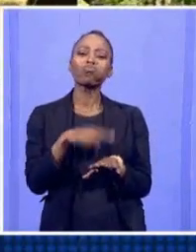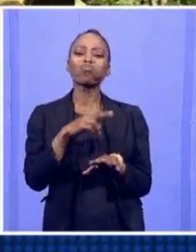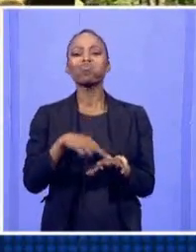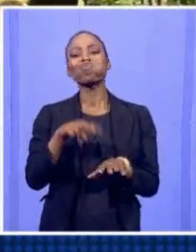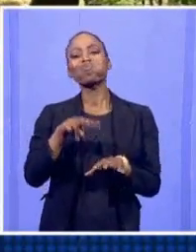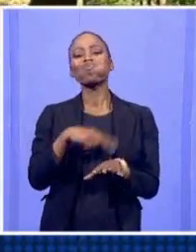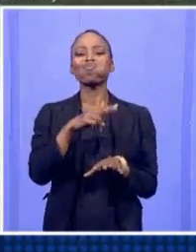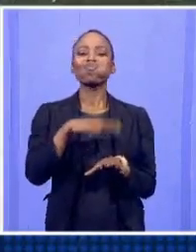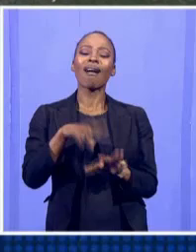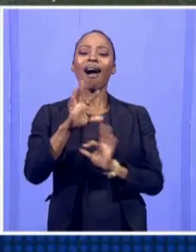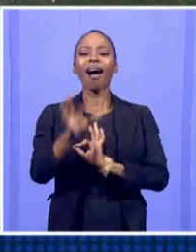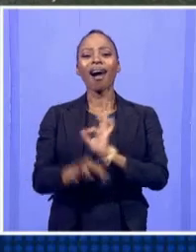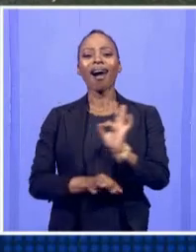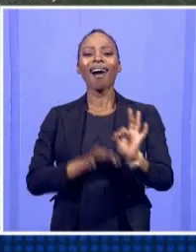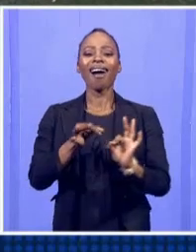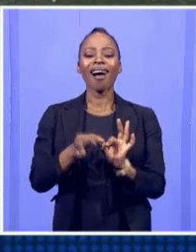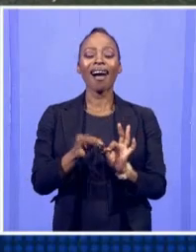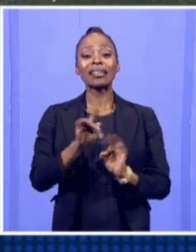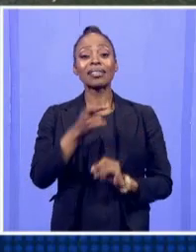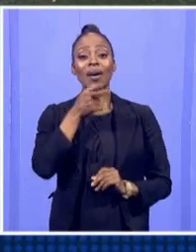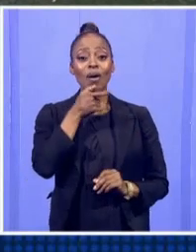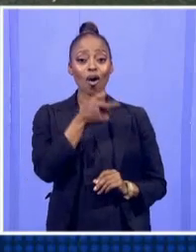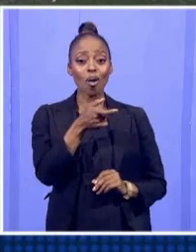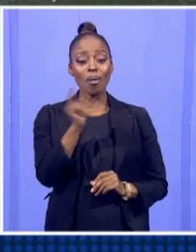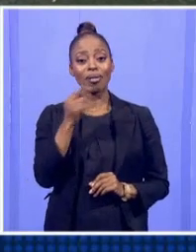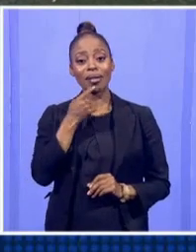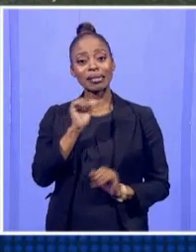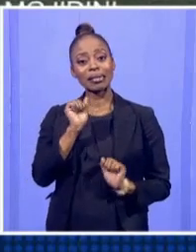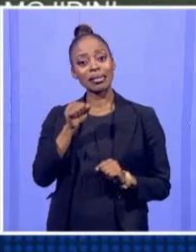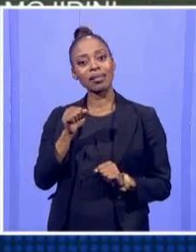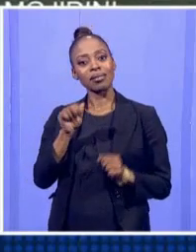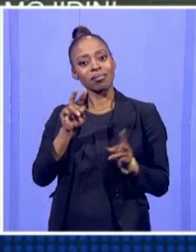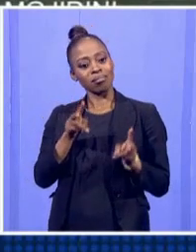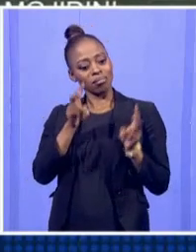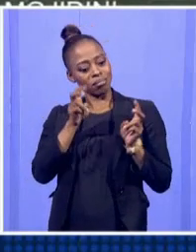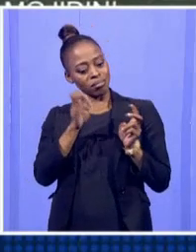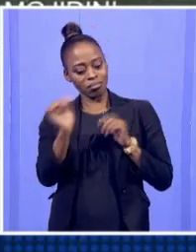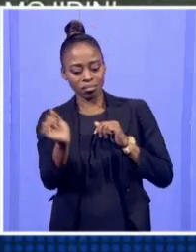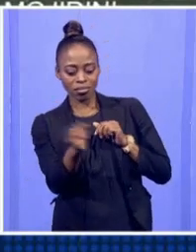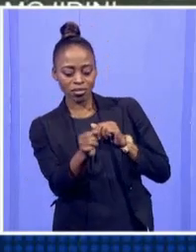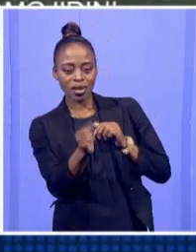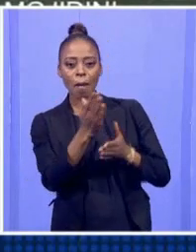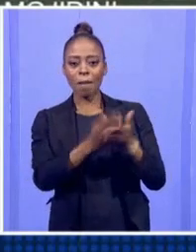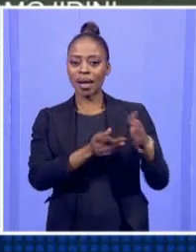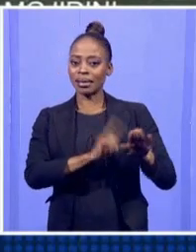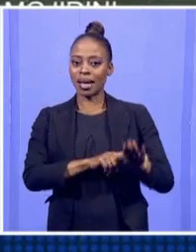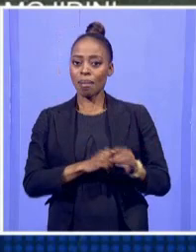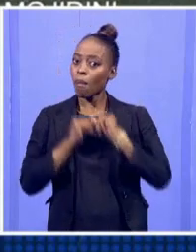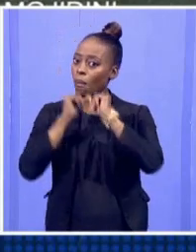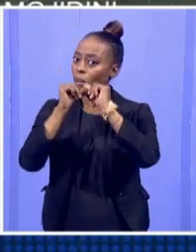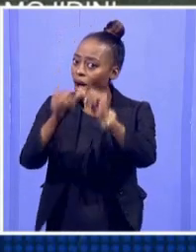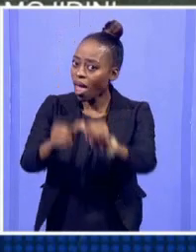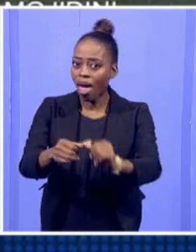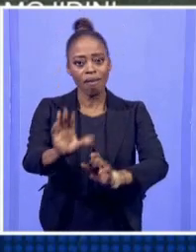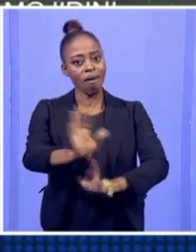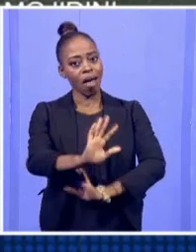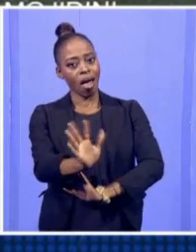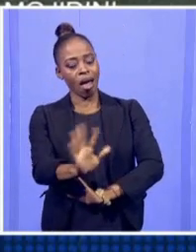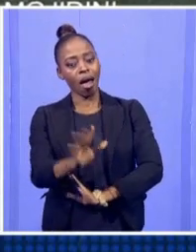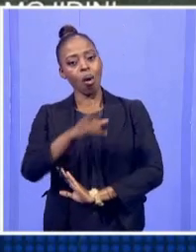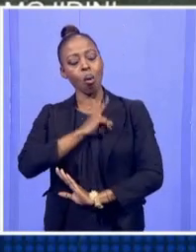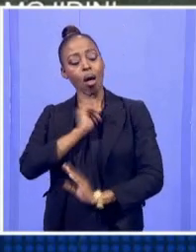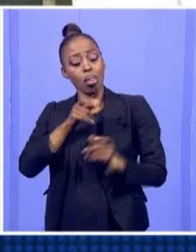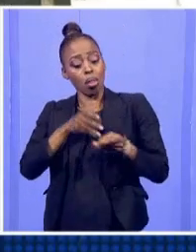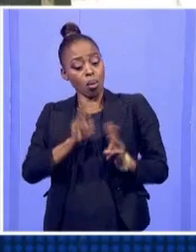part of the ceremony, stated that according to them, that installation was for a temporary basis, and as far as they